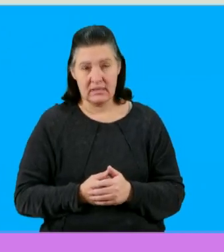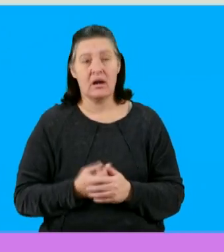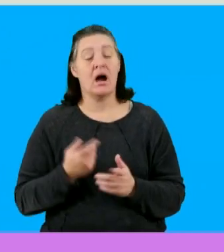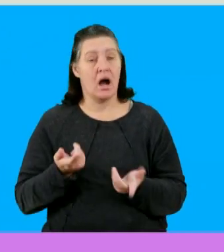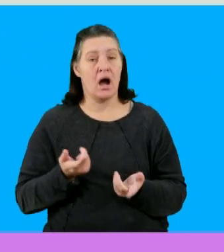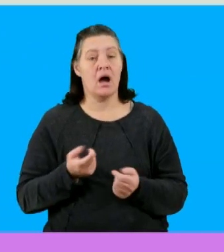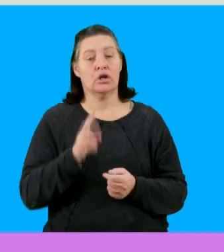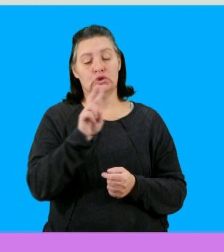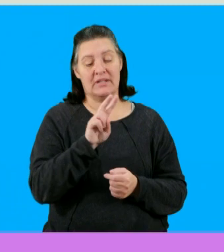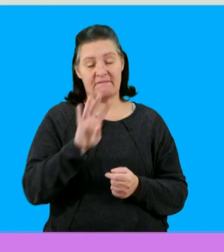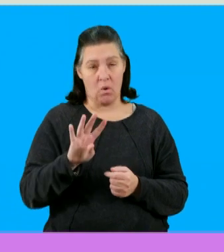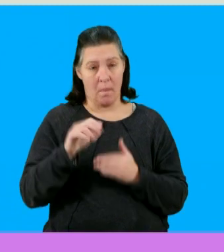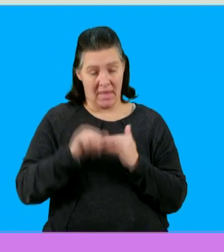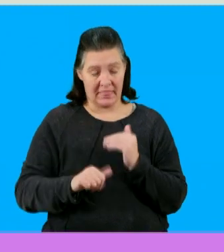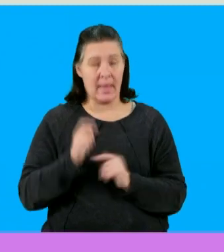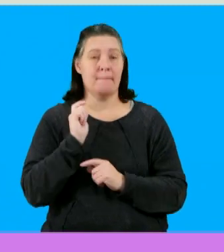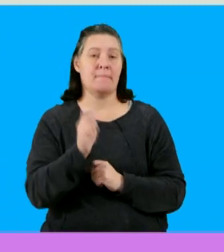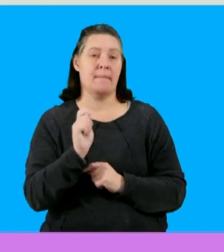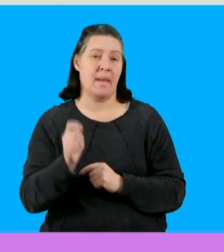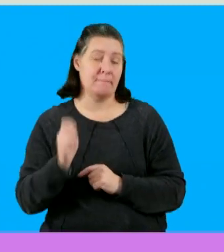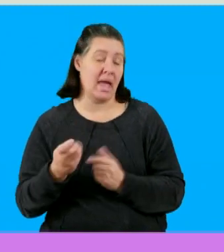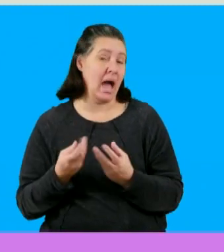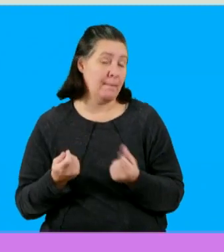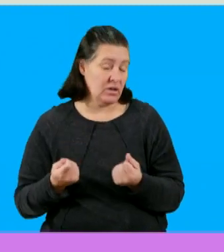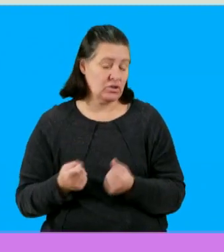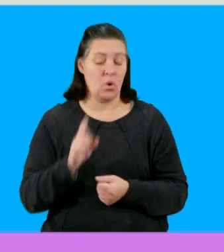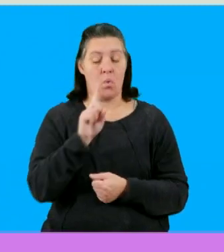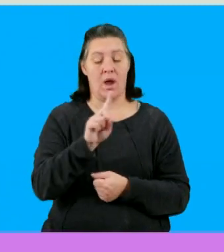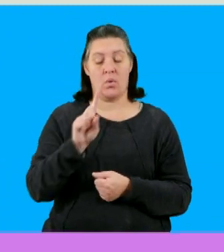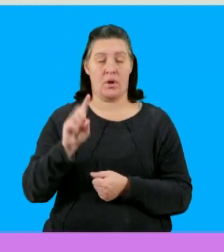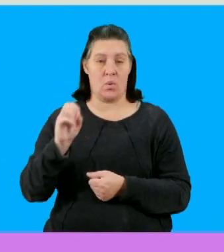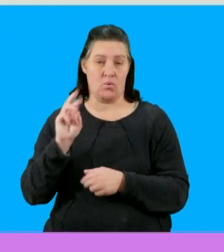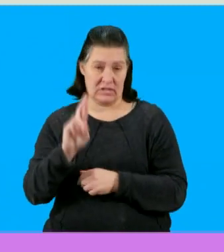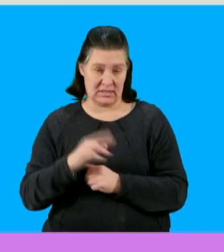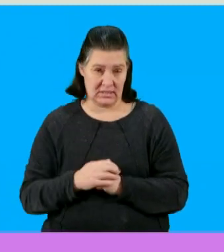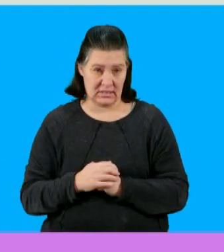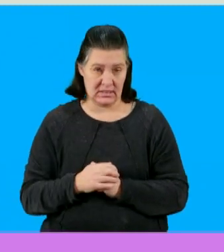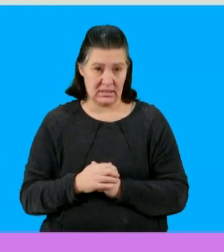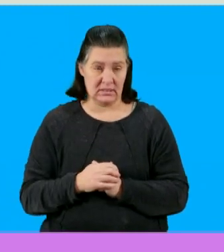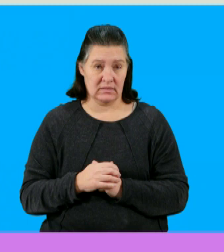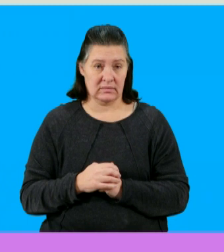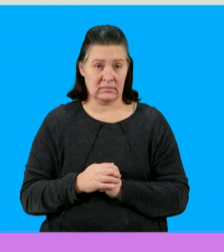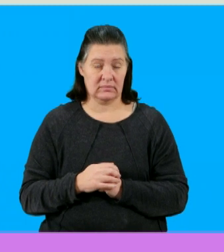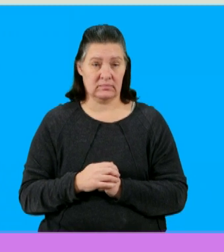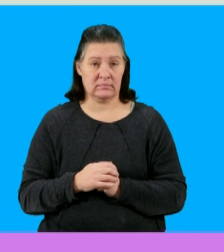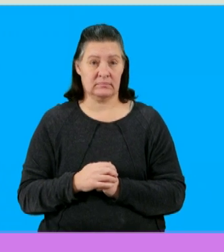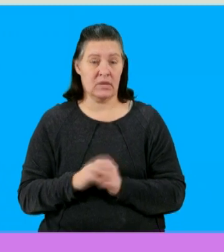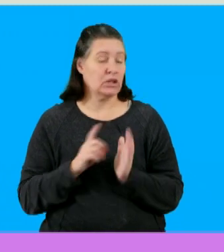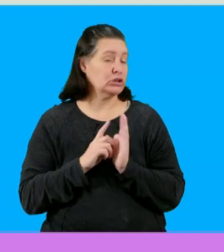With 24 monthly repayments of 110 Rand. So first of all to note here,